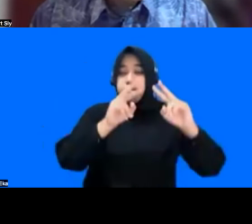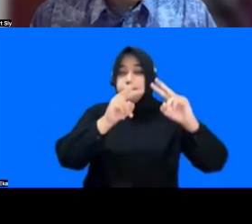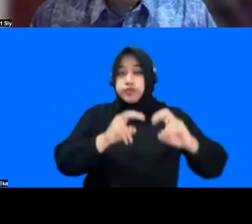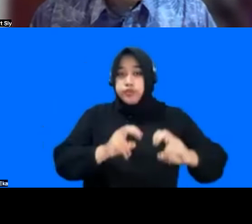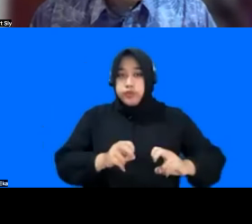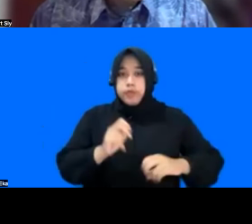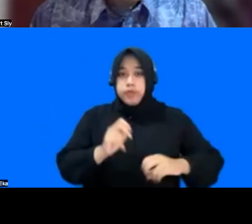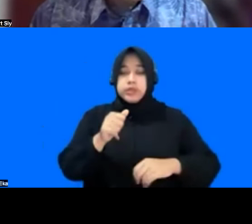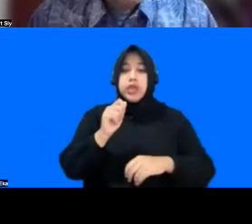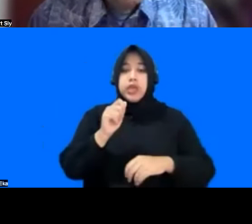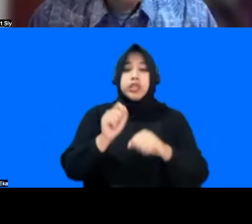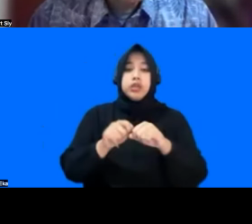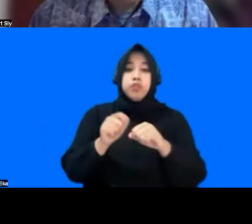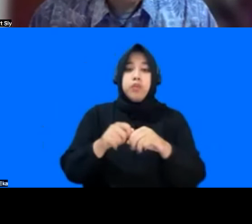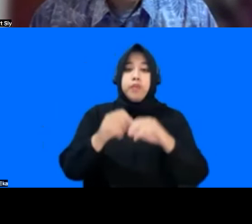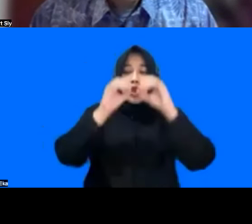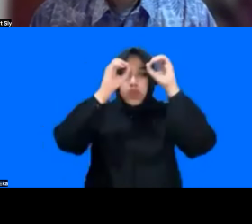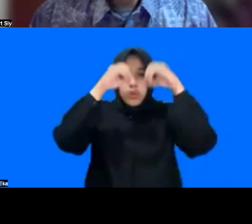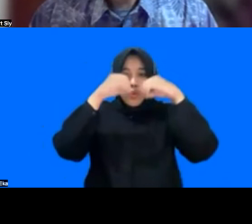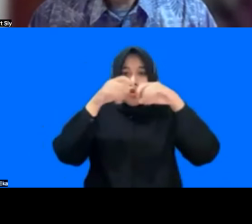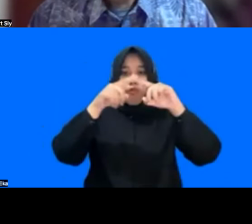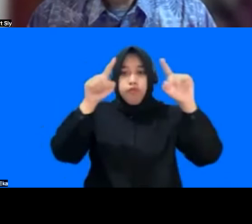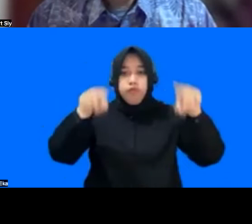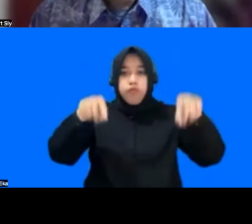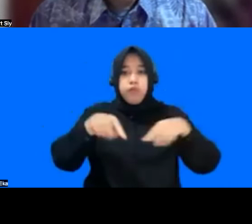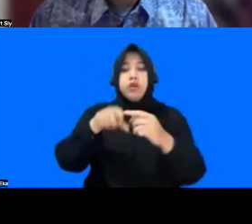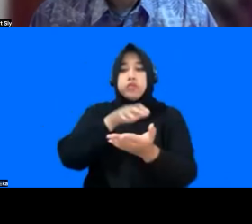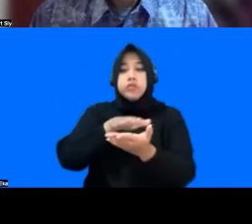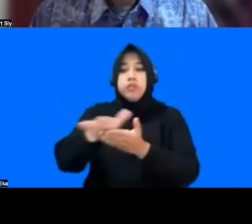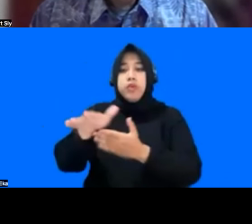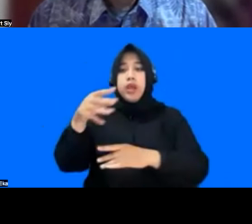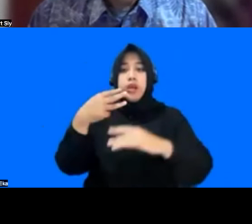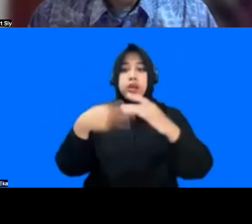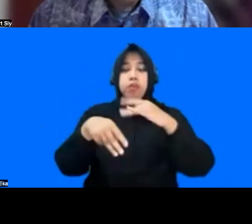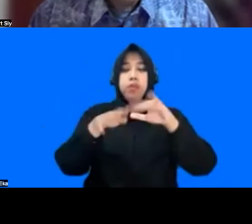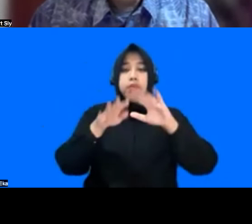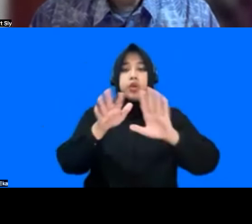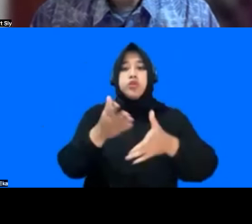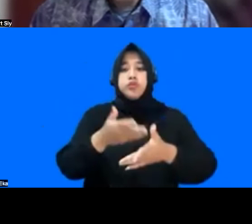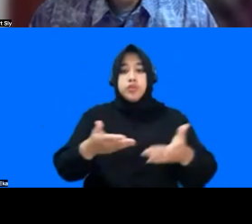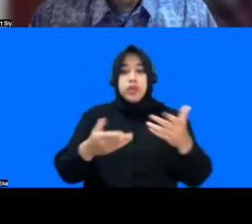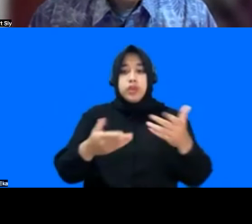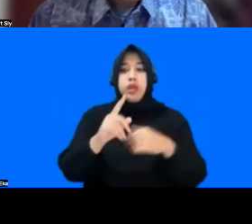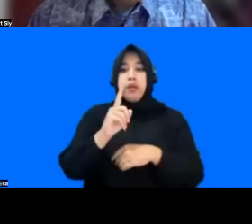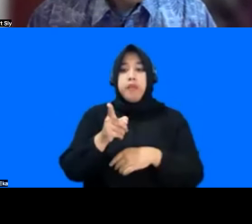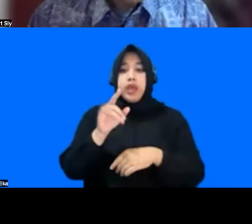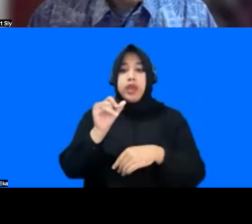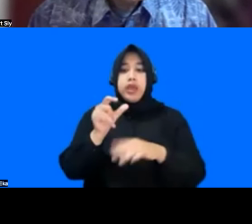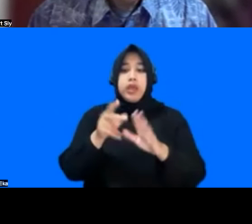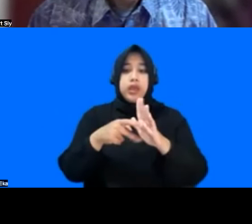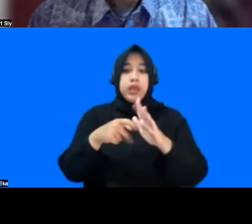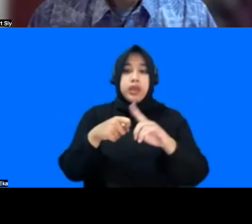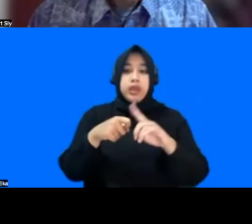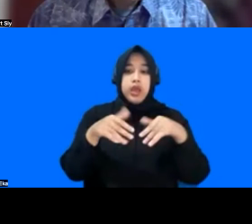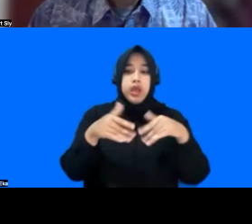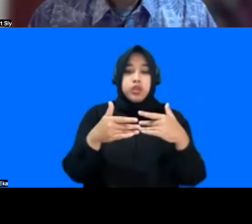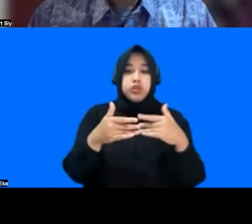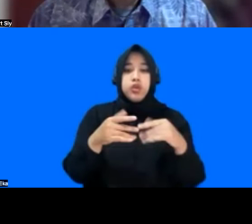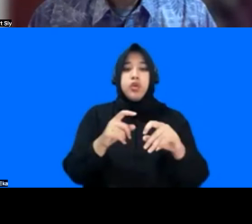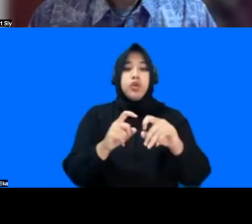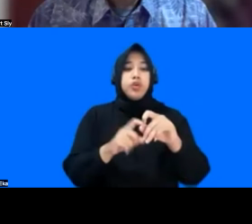via email or social media using a link or QR code. And this is one approach that we